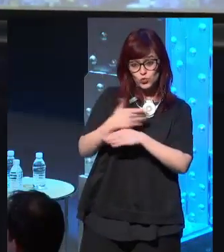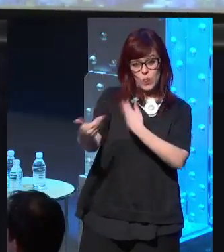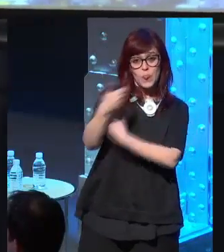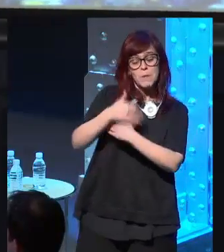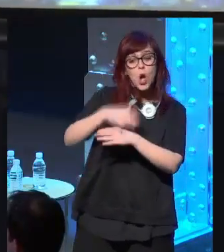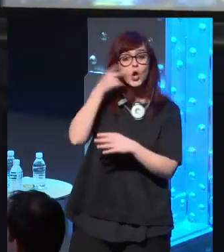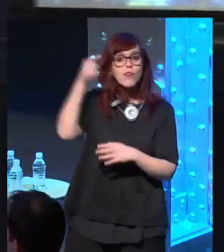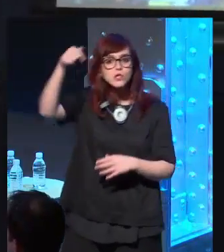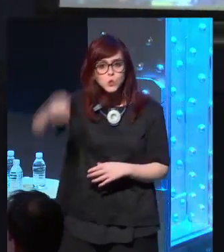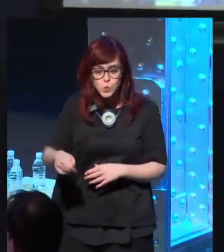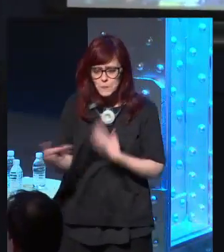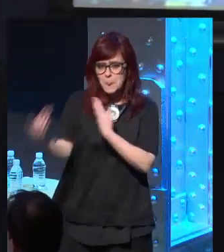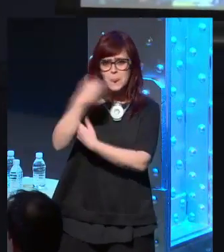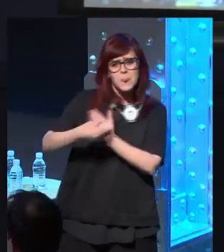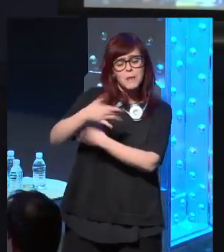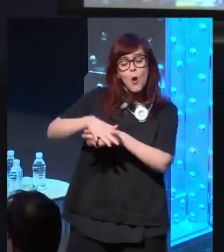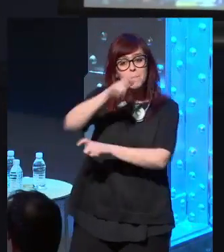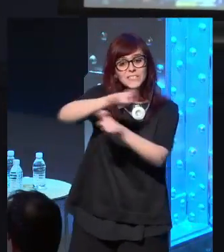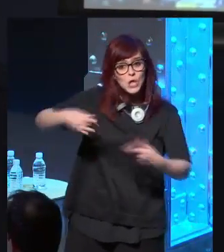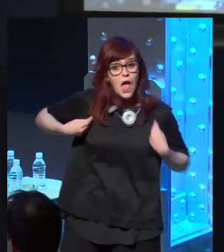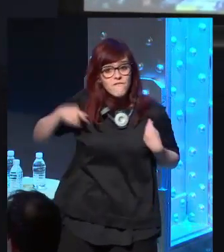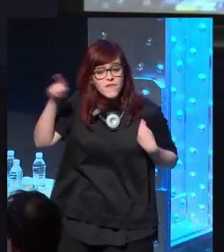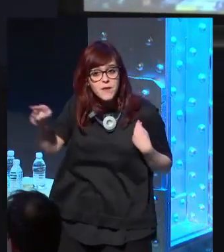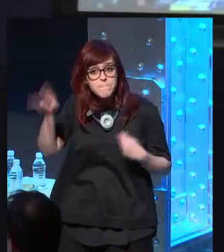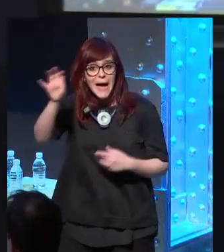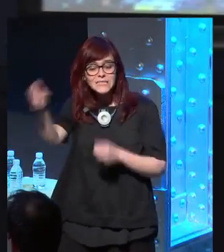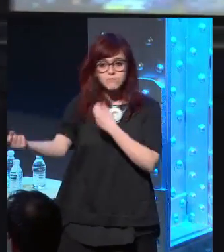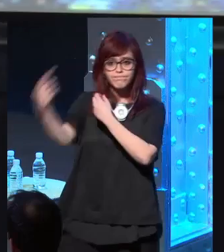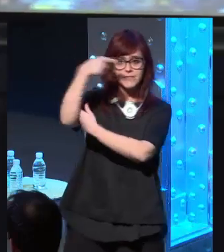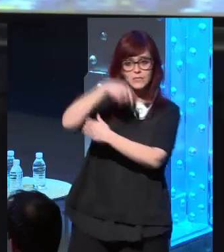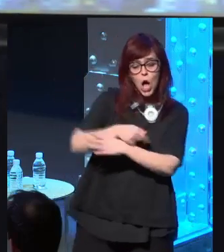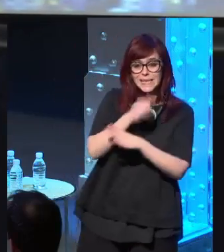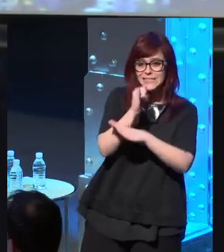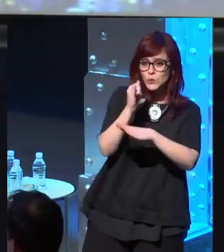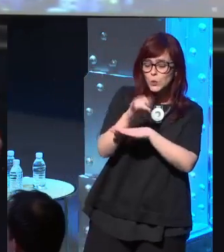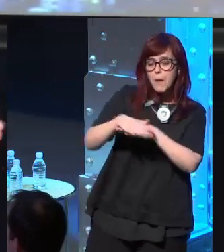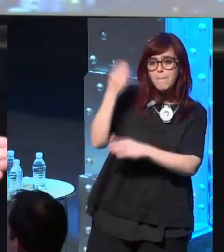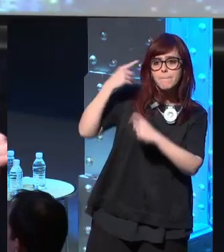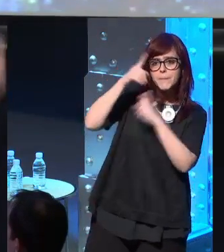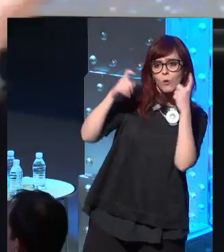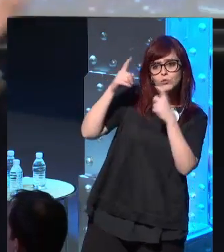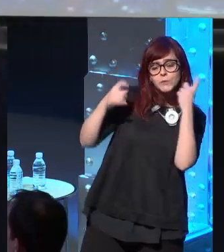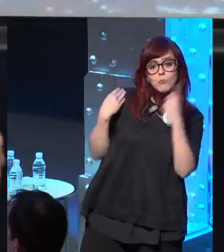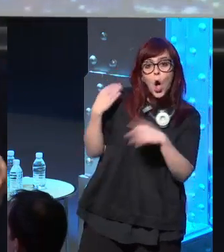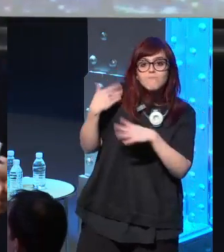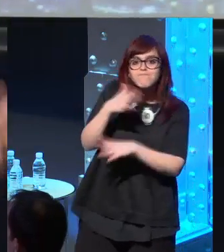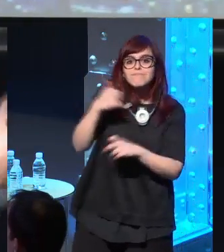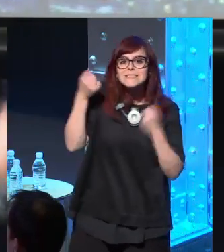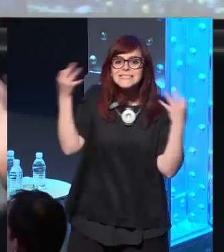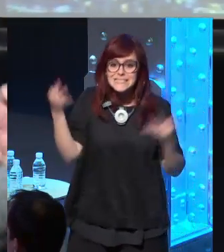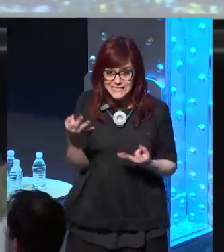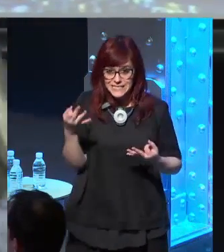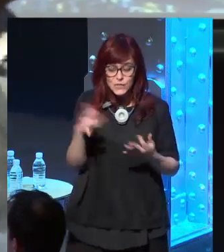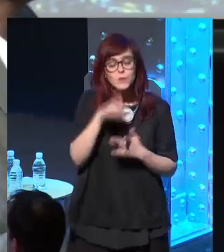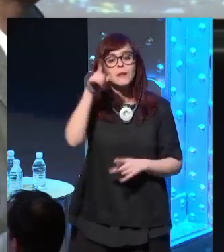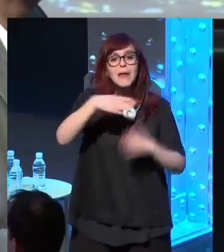perhaps not leading us in the right direction. So I remember one editor said to me earlier, we've been looking at the US as the big role model,